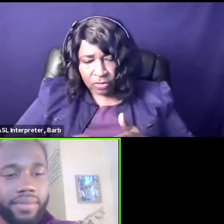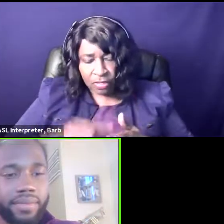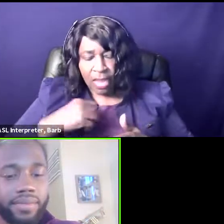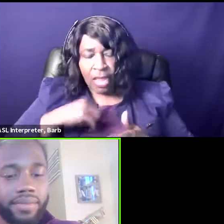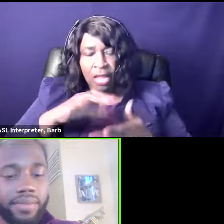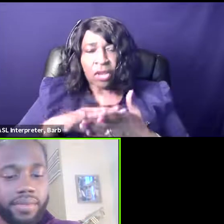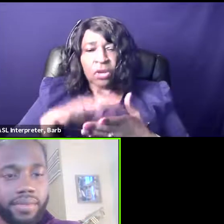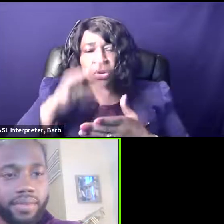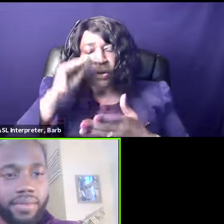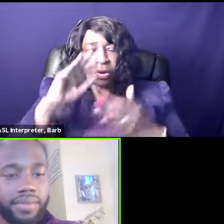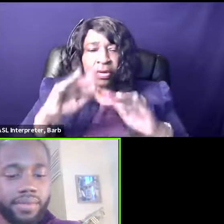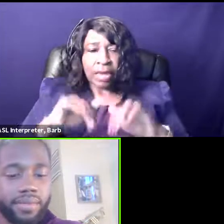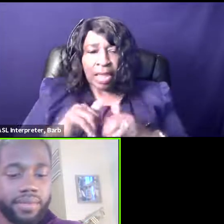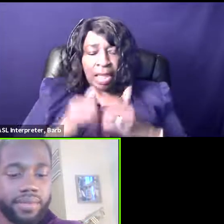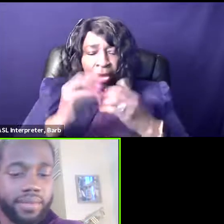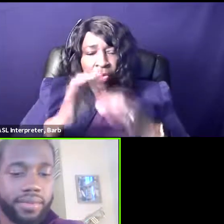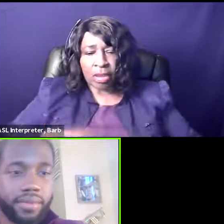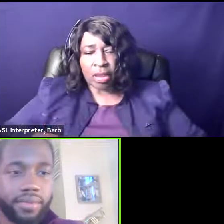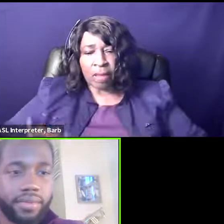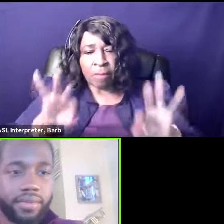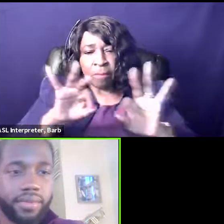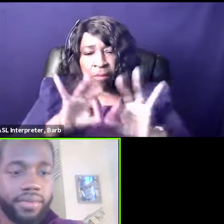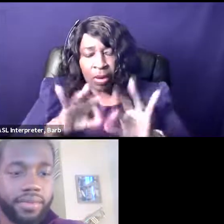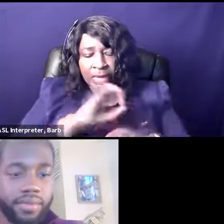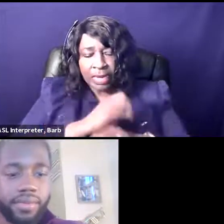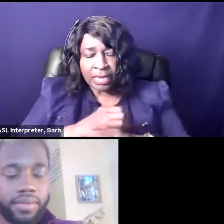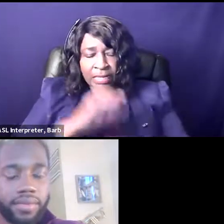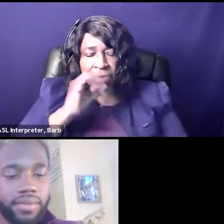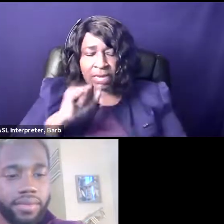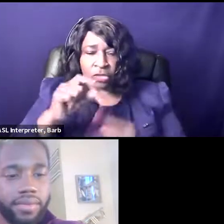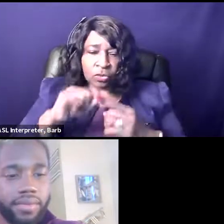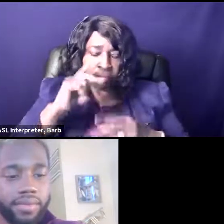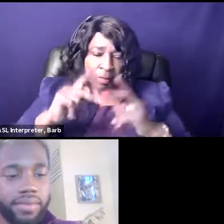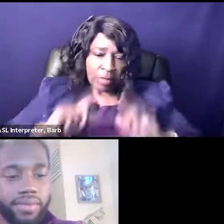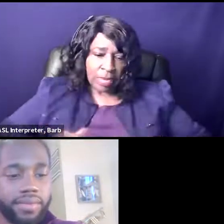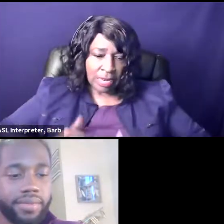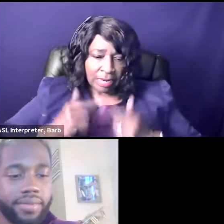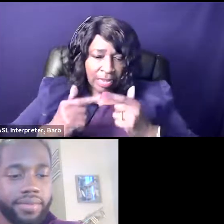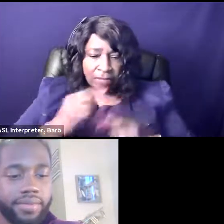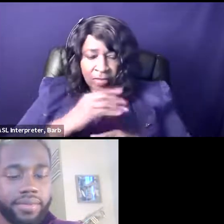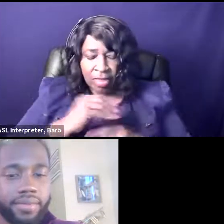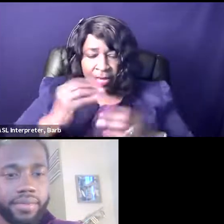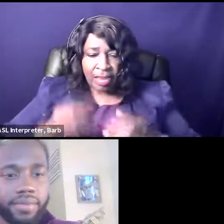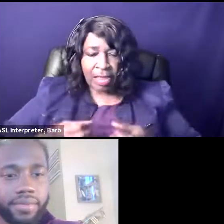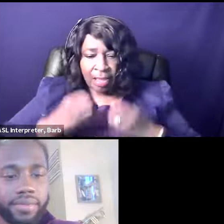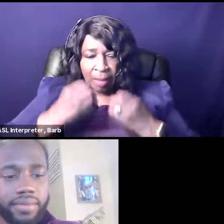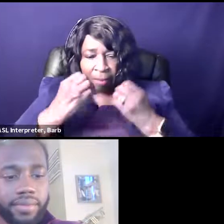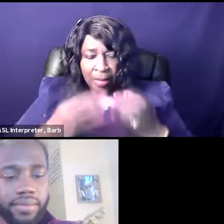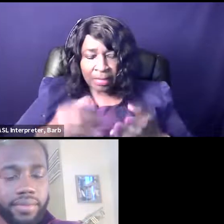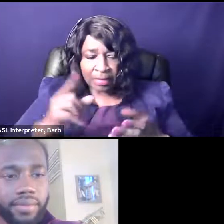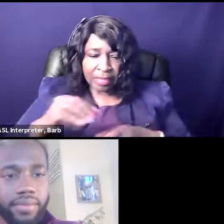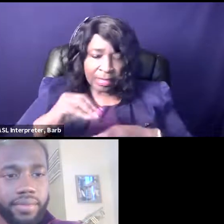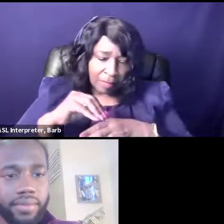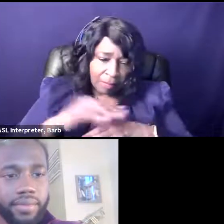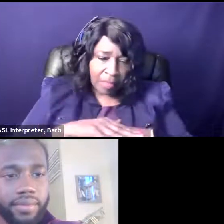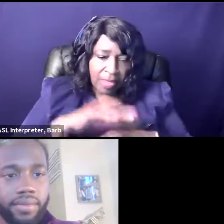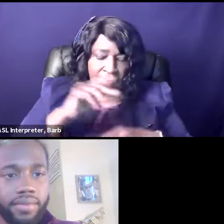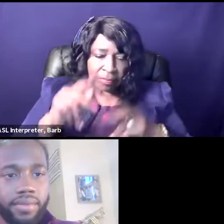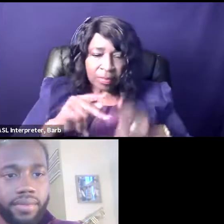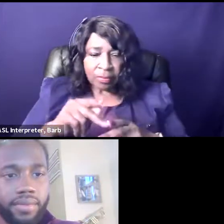how important energy was to people's lives and how much it impacted people either positively or